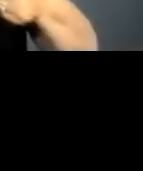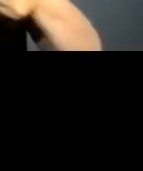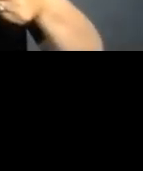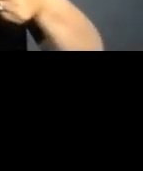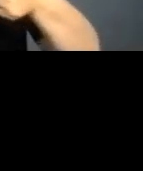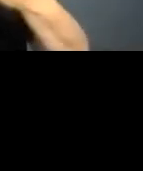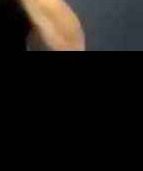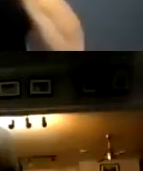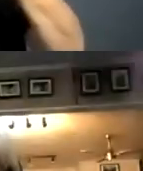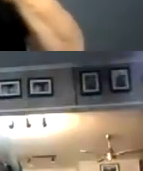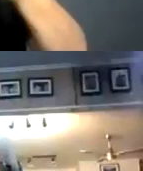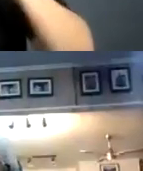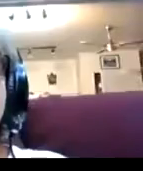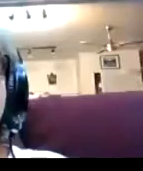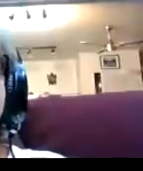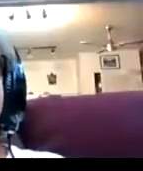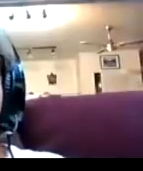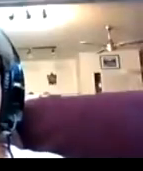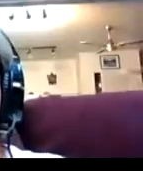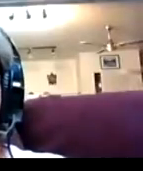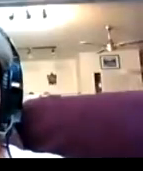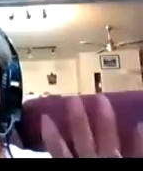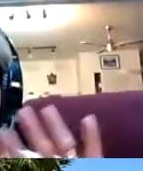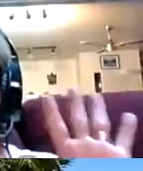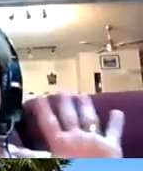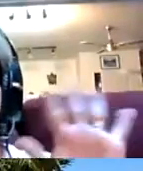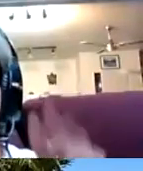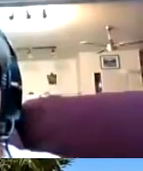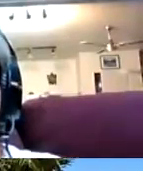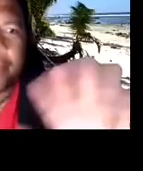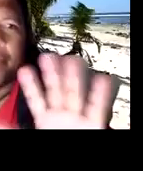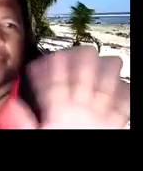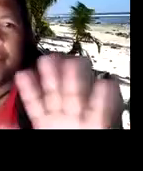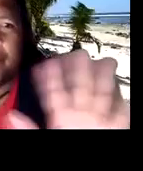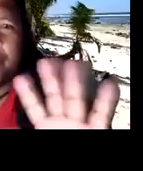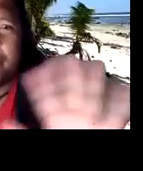would be fine now. So bye.